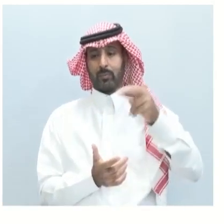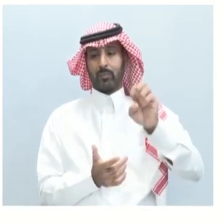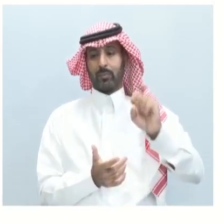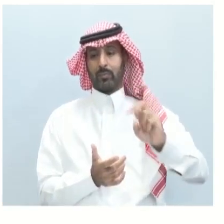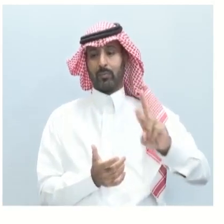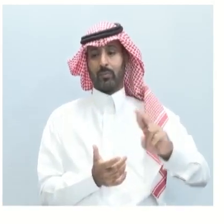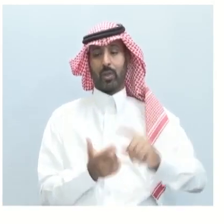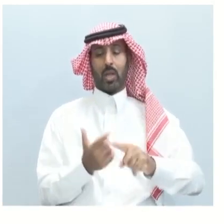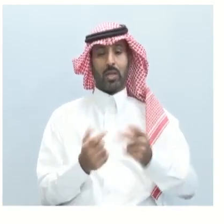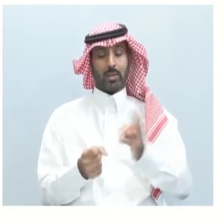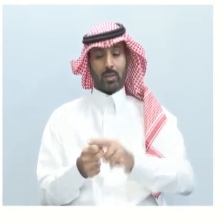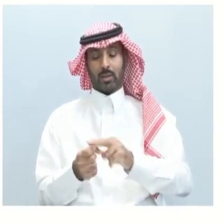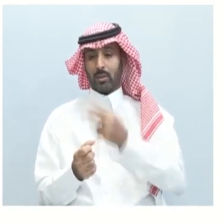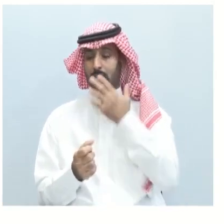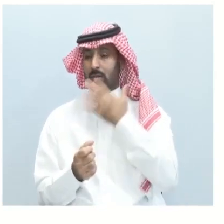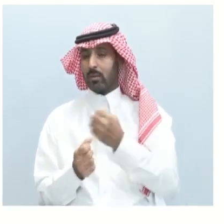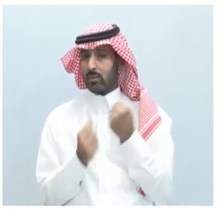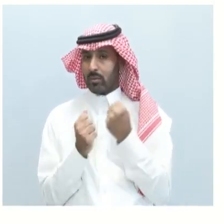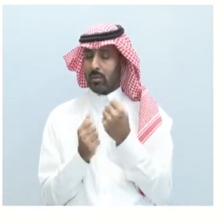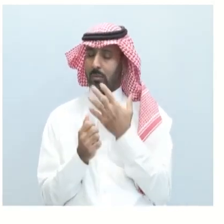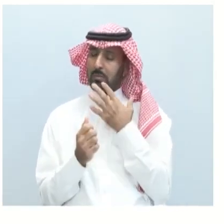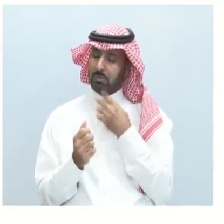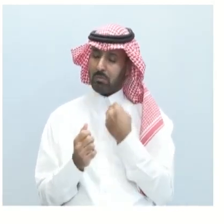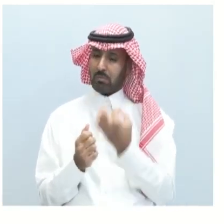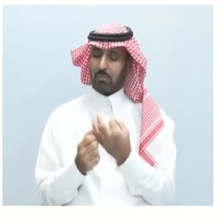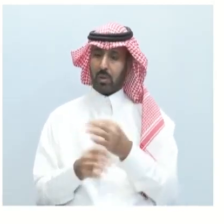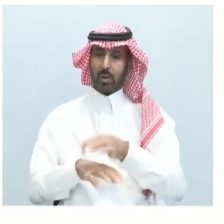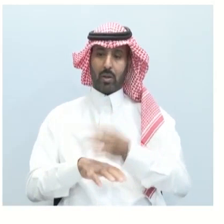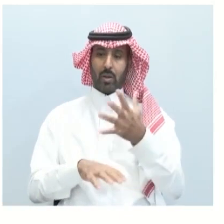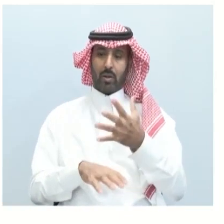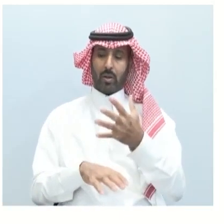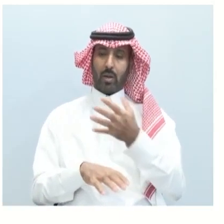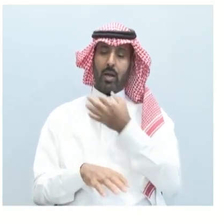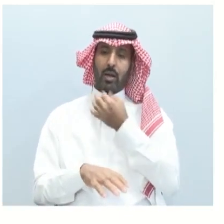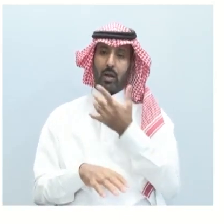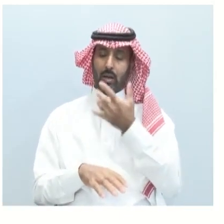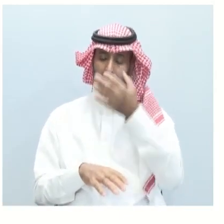7, I just recovered from a cold, and